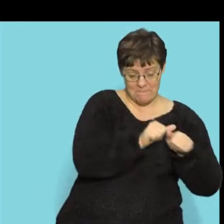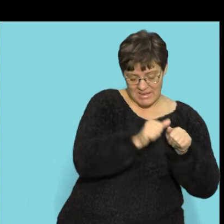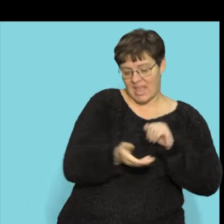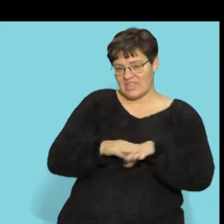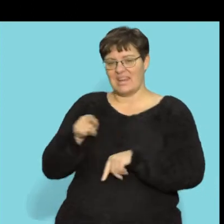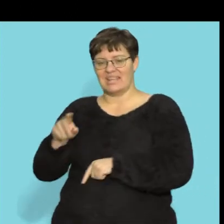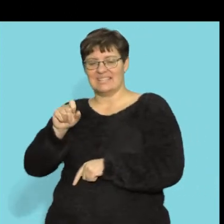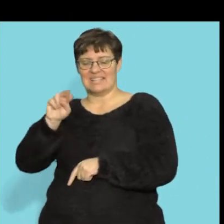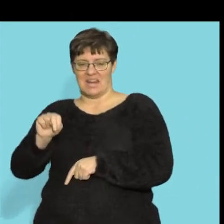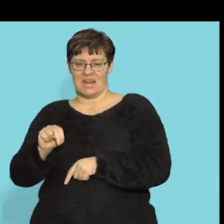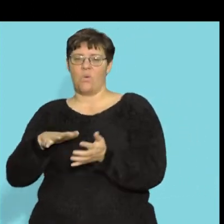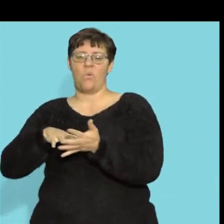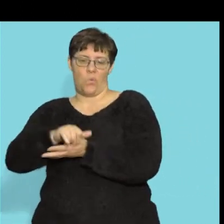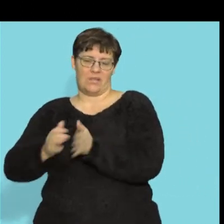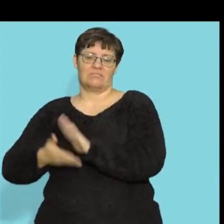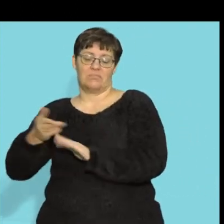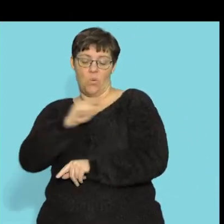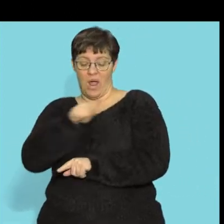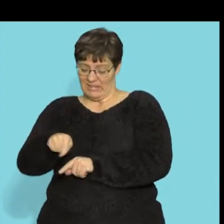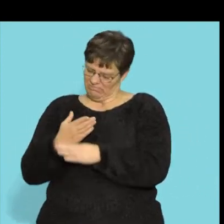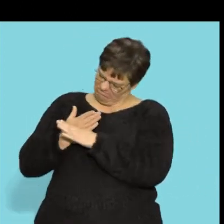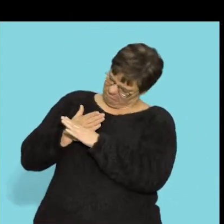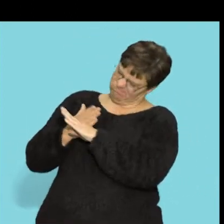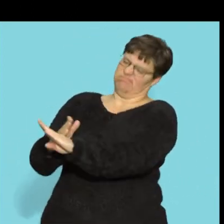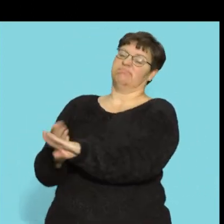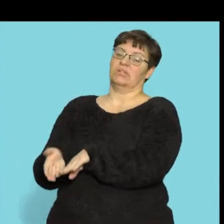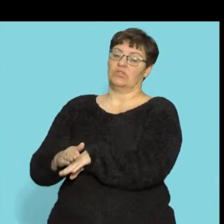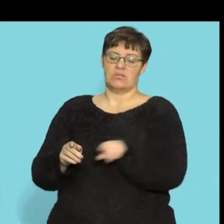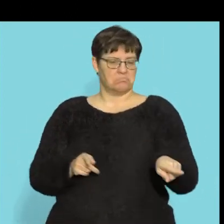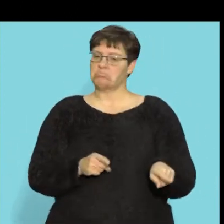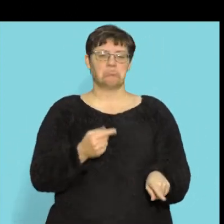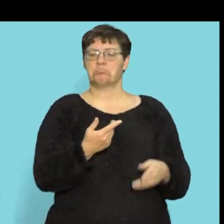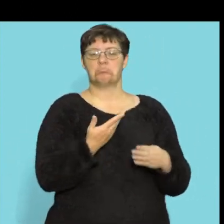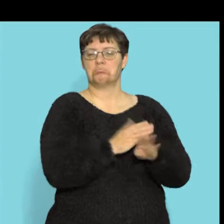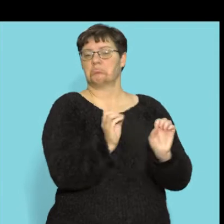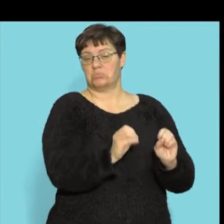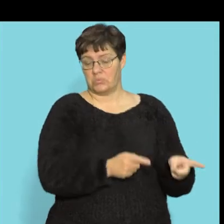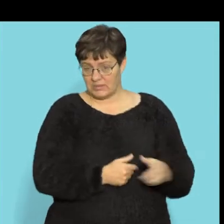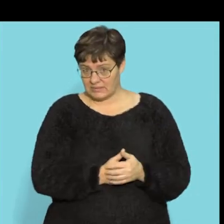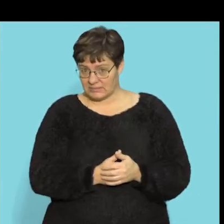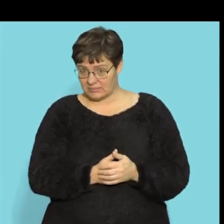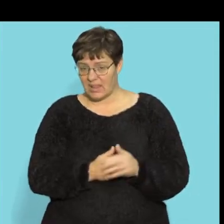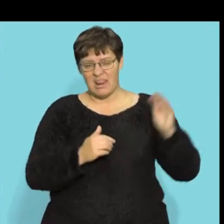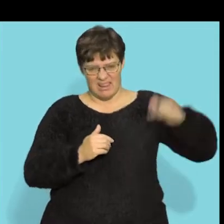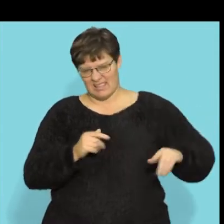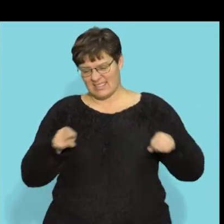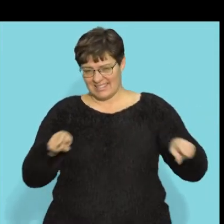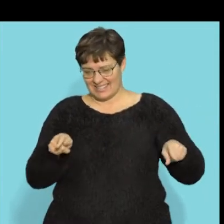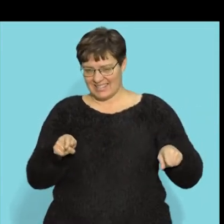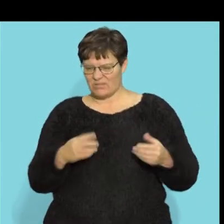a lesser resistance to the flow of charge. And then we've got everything in between. But this is just a sample